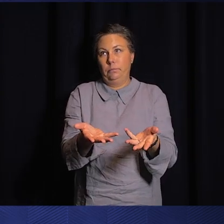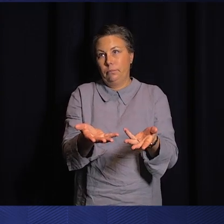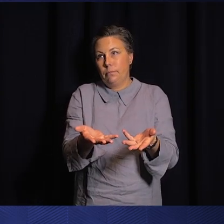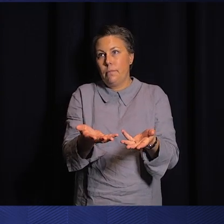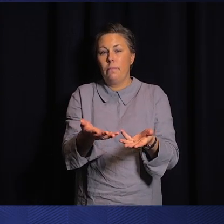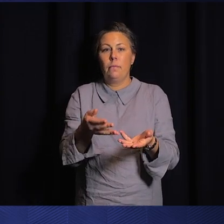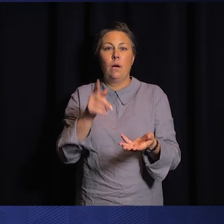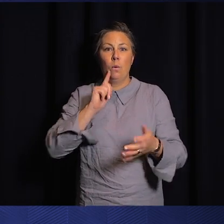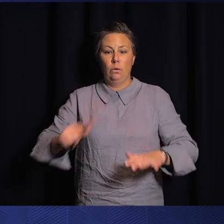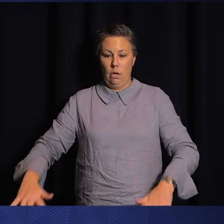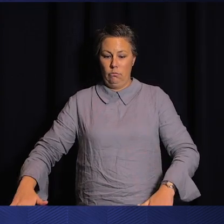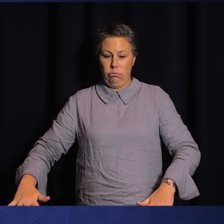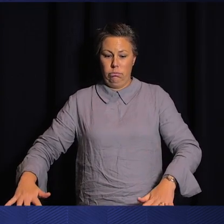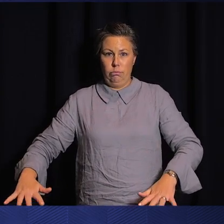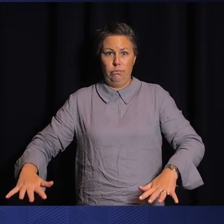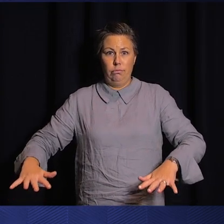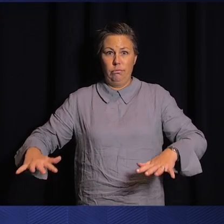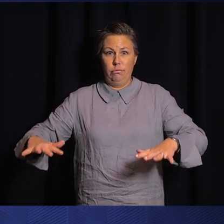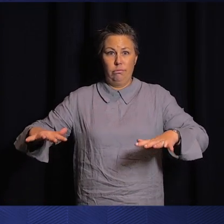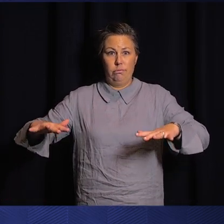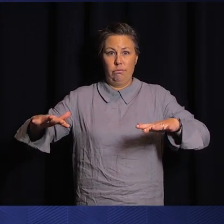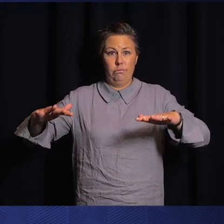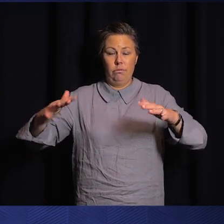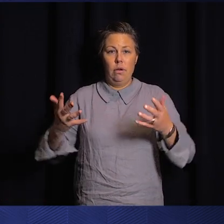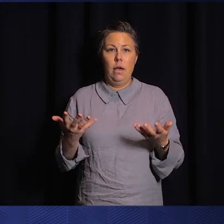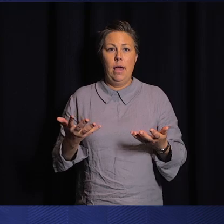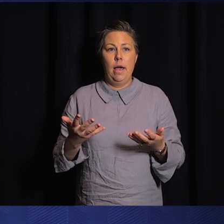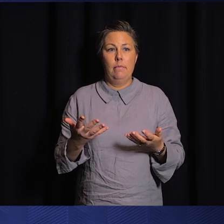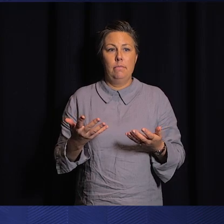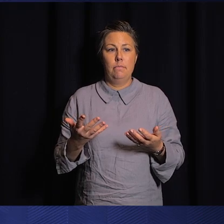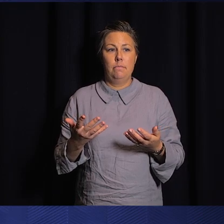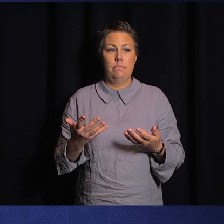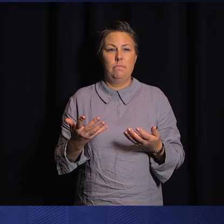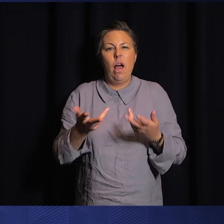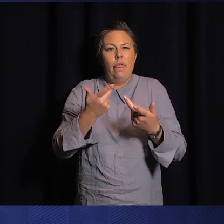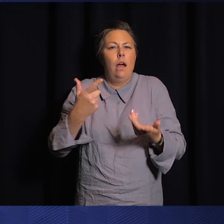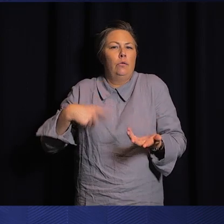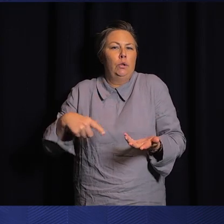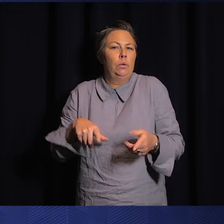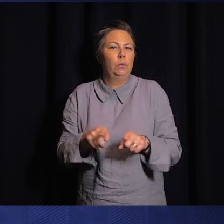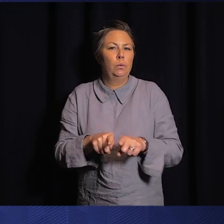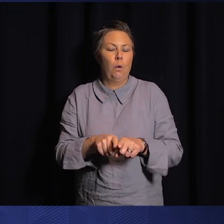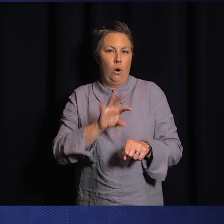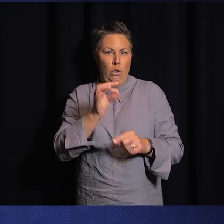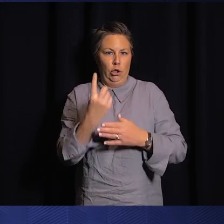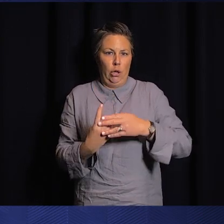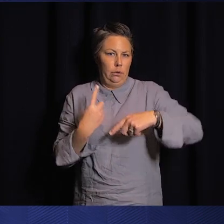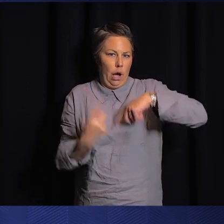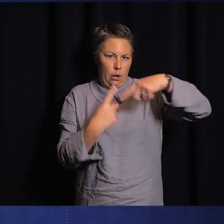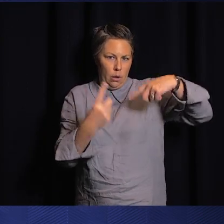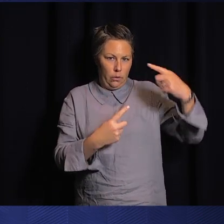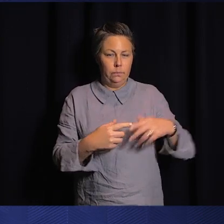of the sea level and increasing threat of climate impacts. So some displaced